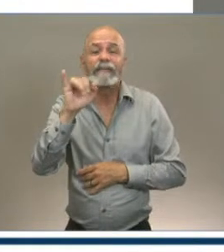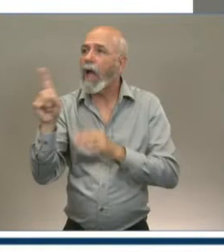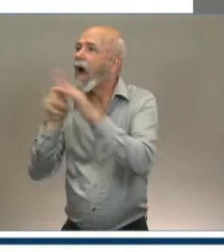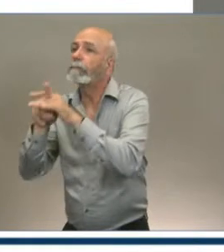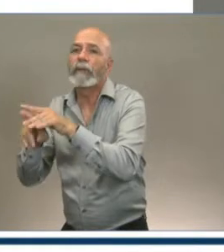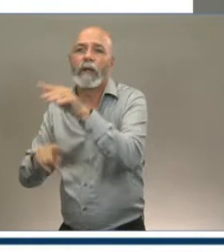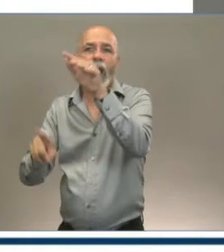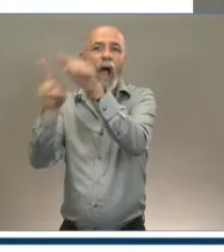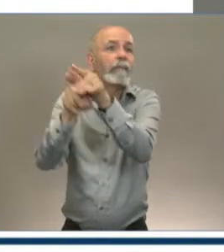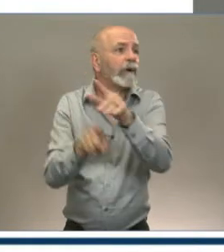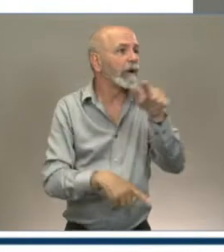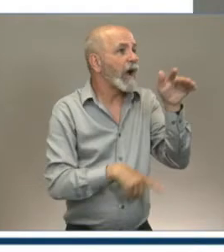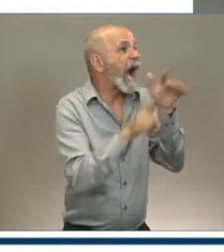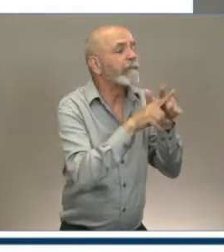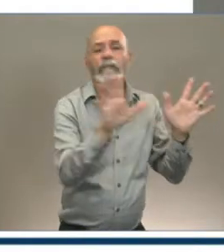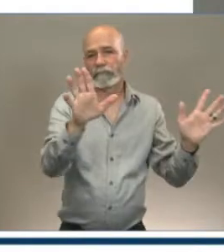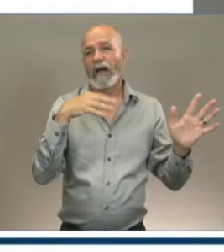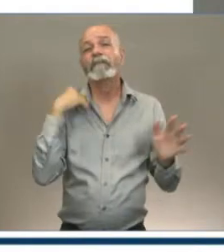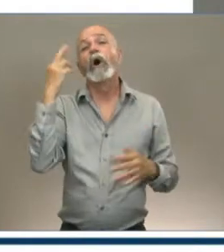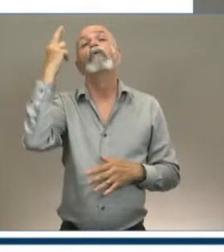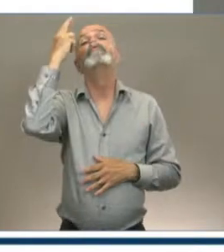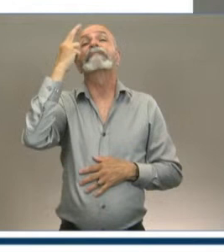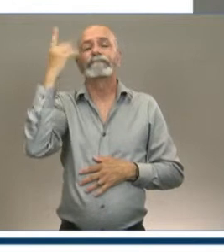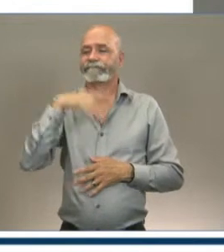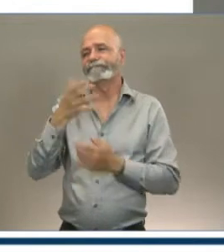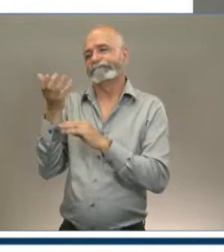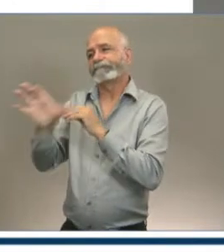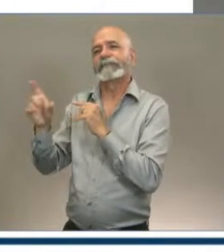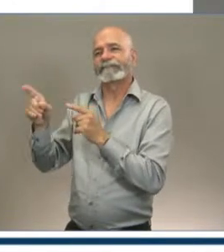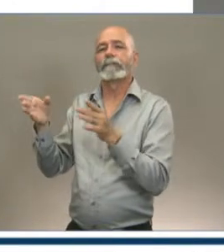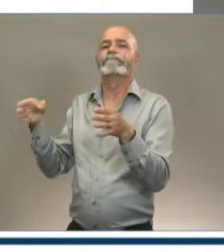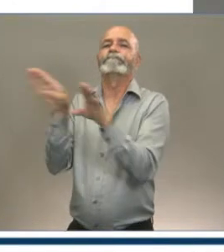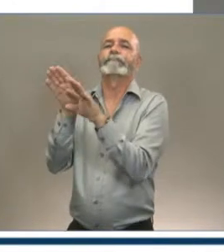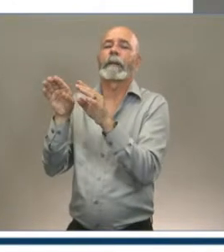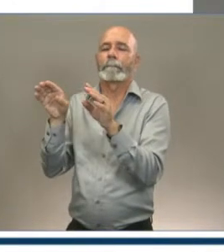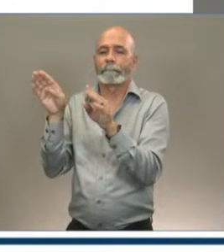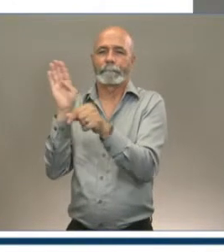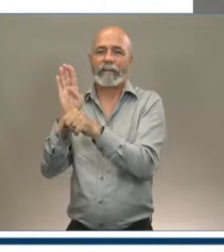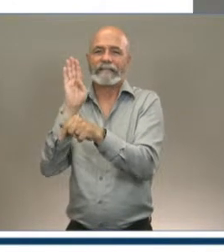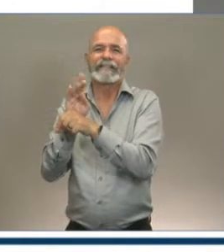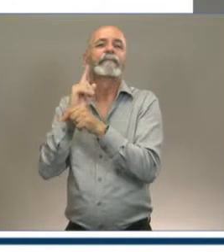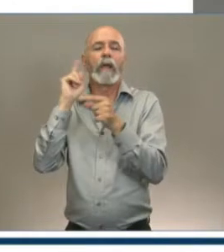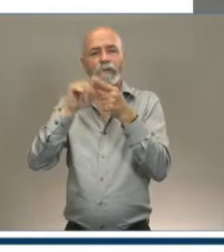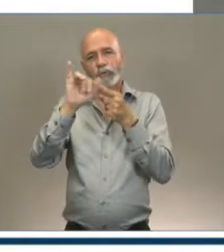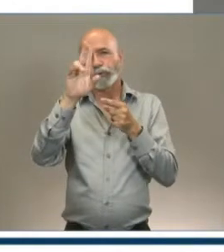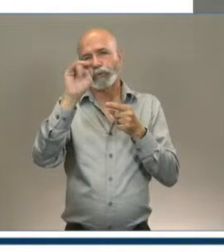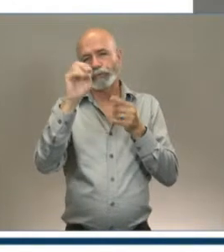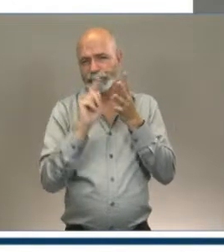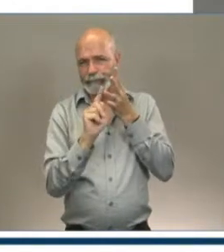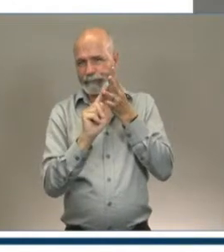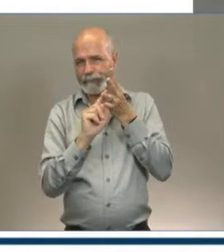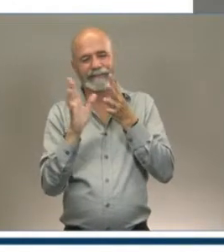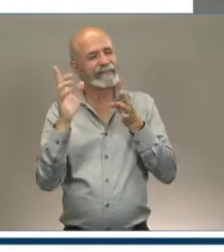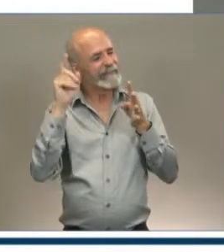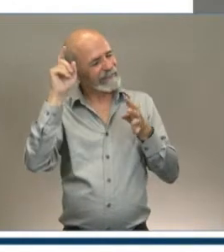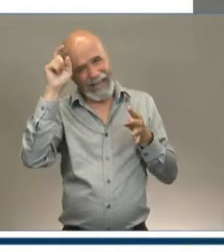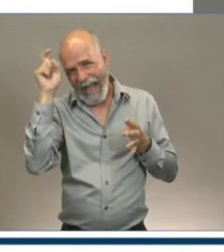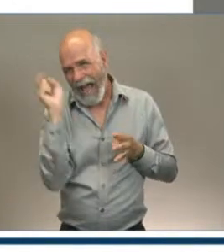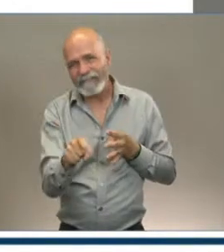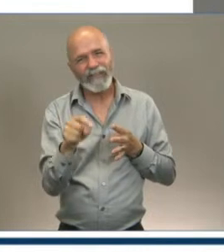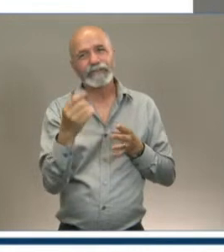the second week in June. We need to get our case numbers much further down before we can begin slowly